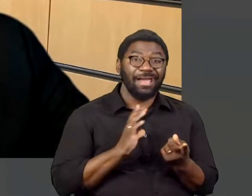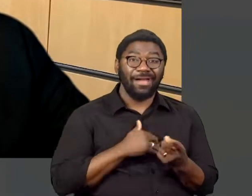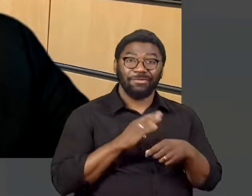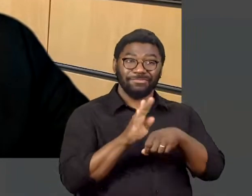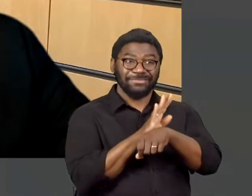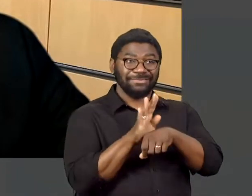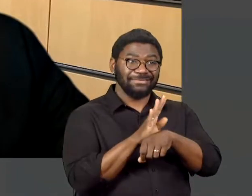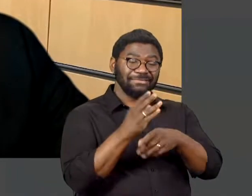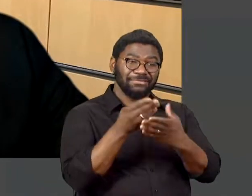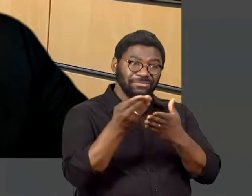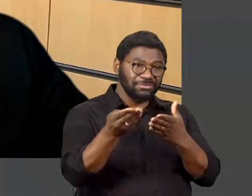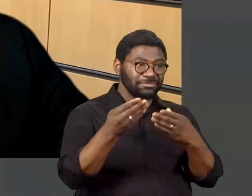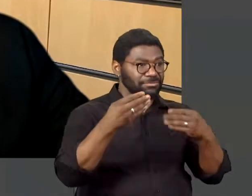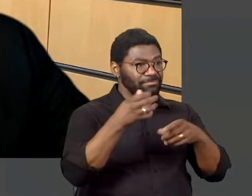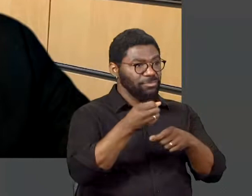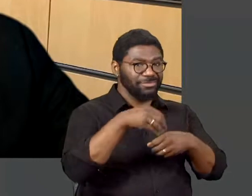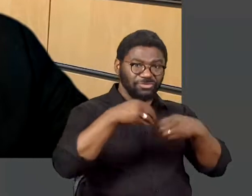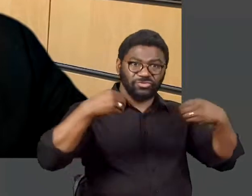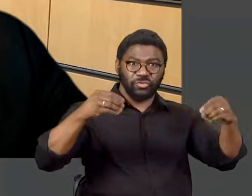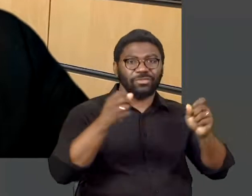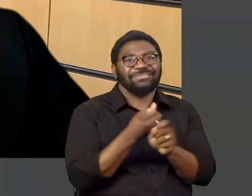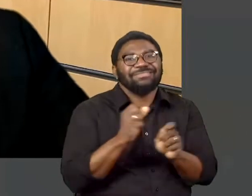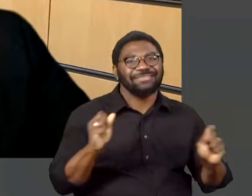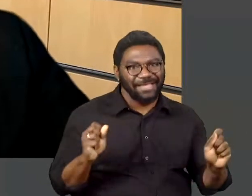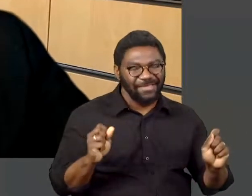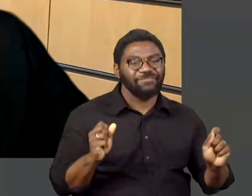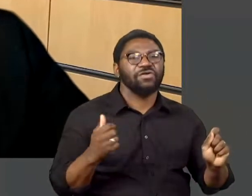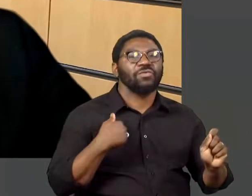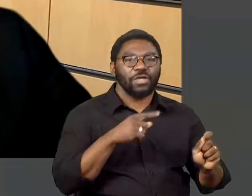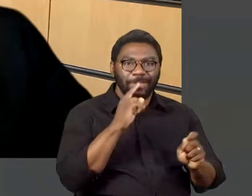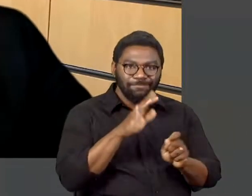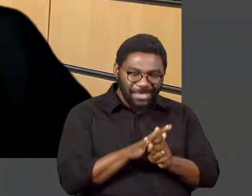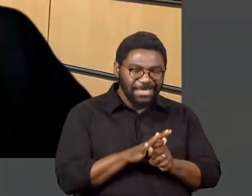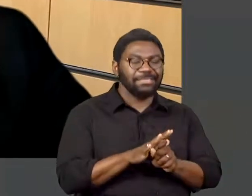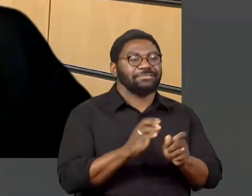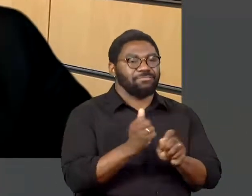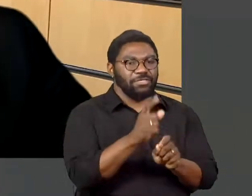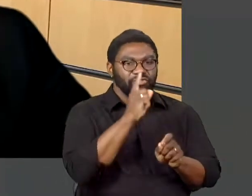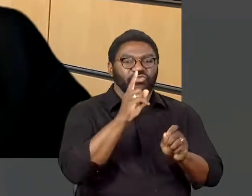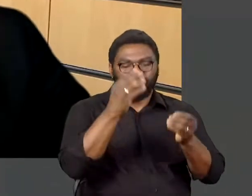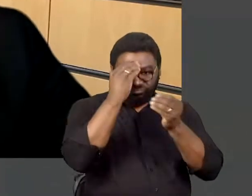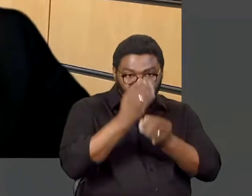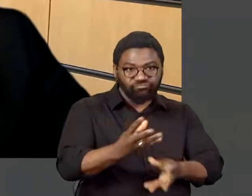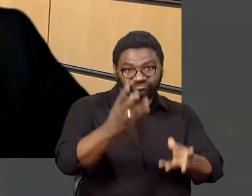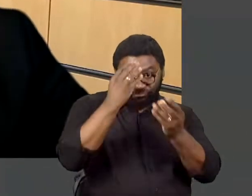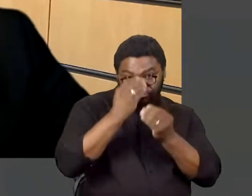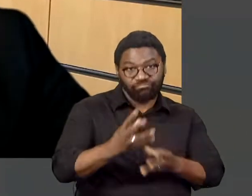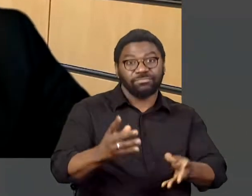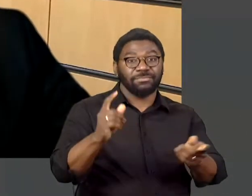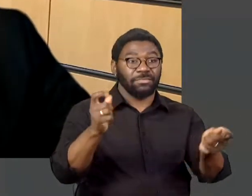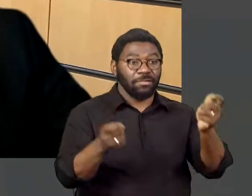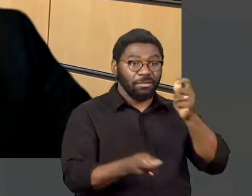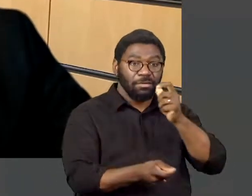safe. We're committed to transparency in the evolving situation, and we'll continue to provide updates regularly, and you can find